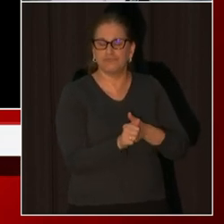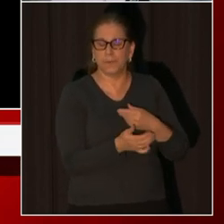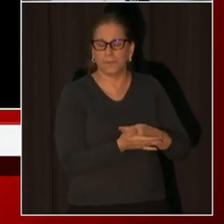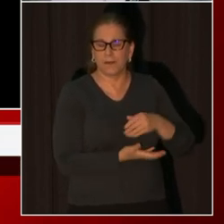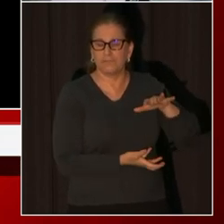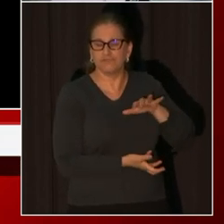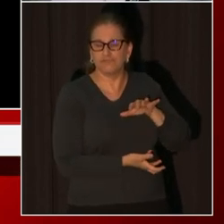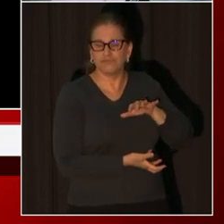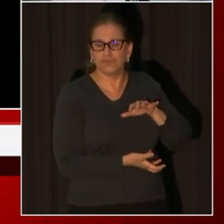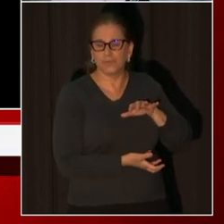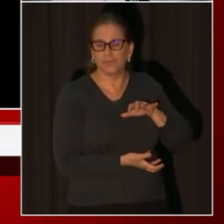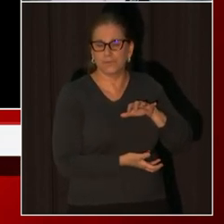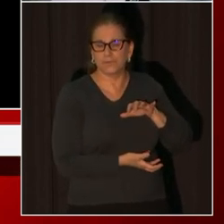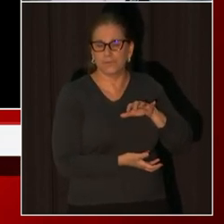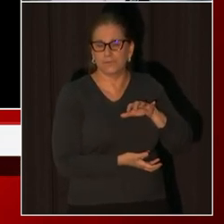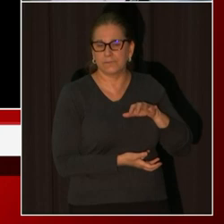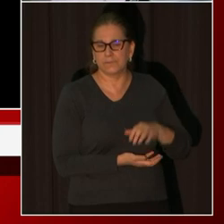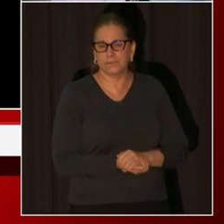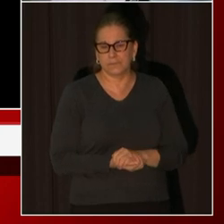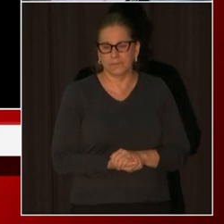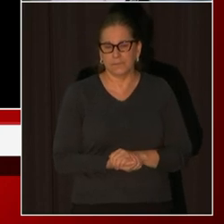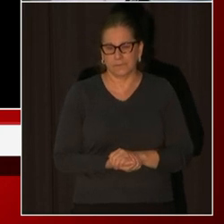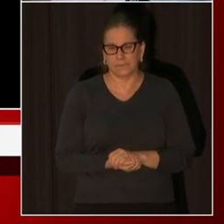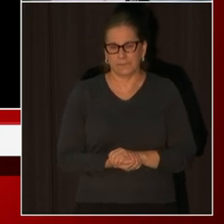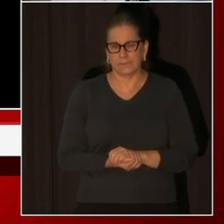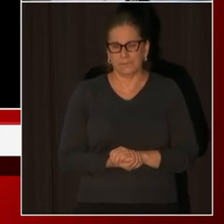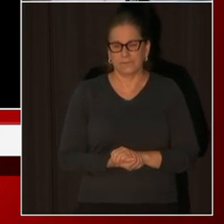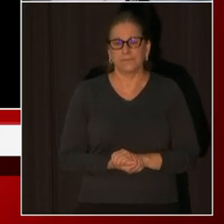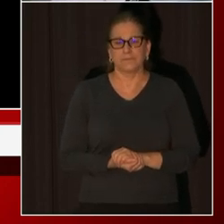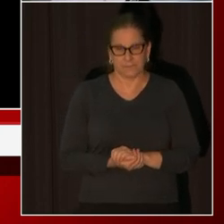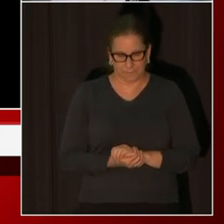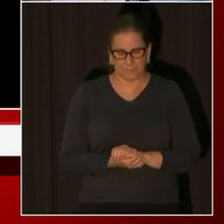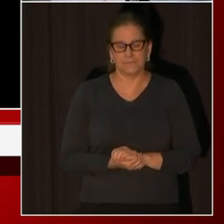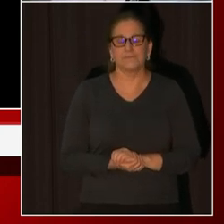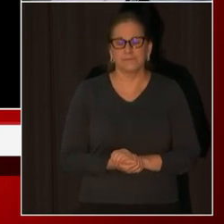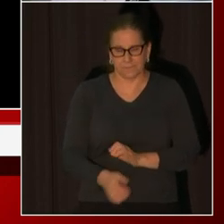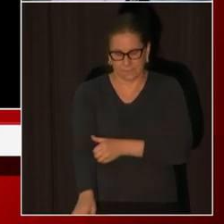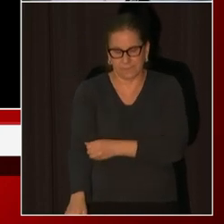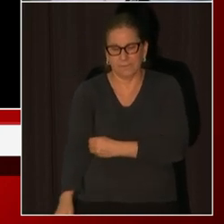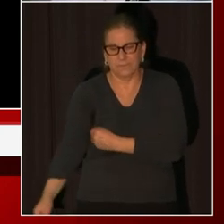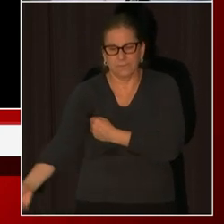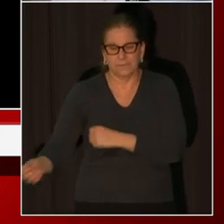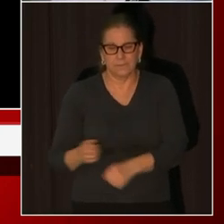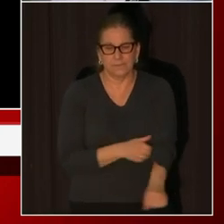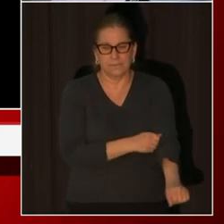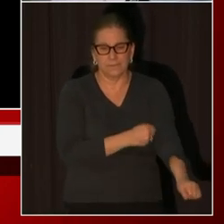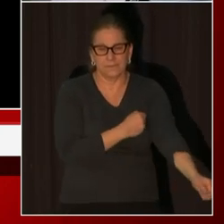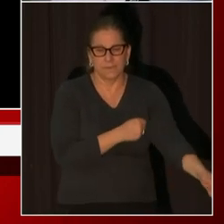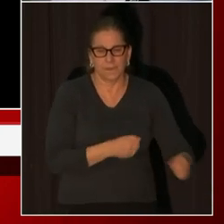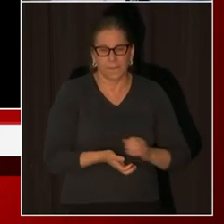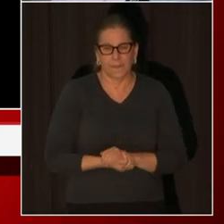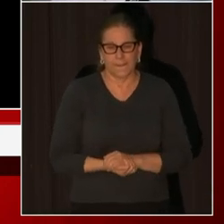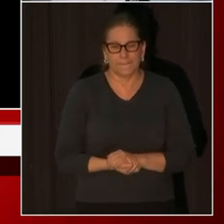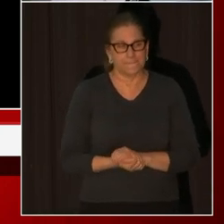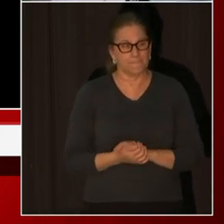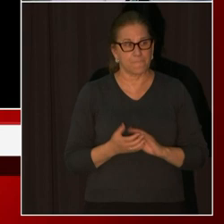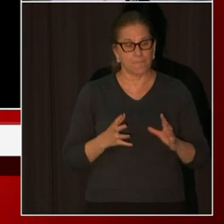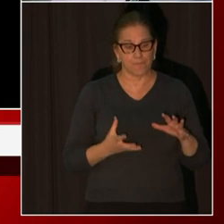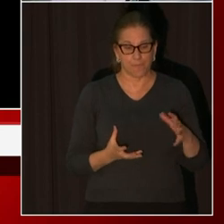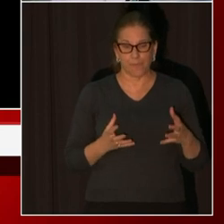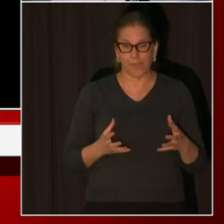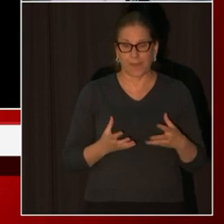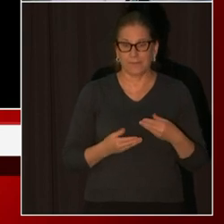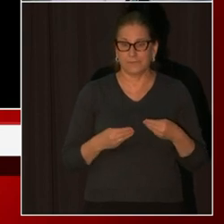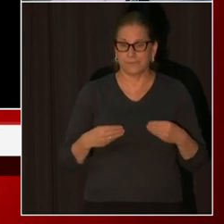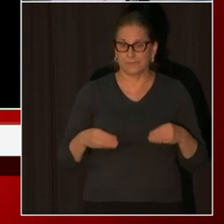4 reserve funds designed to provide flexibility during financial times. 3 of those reserves are in